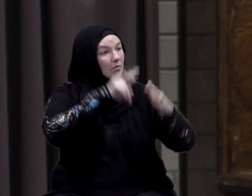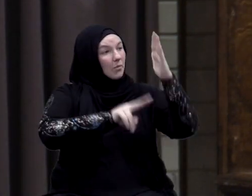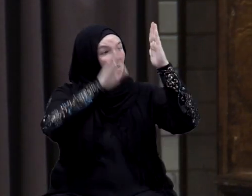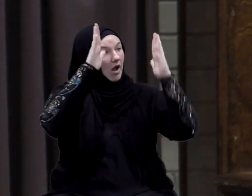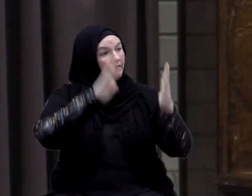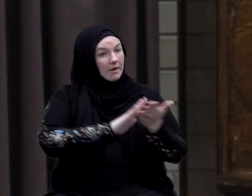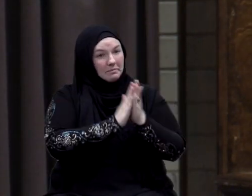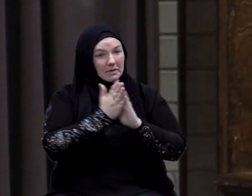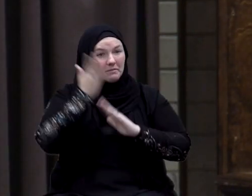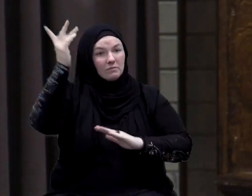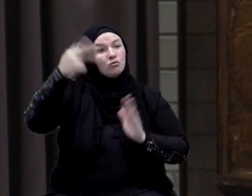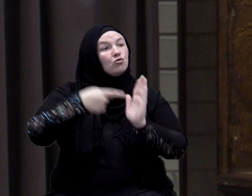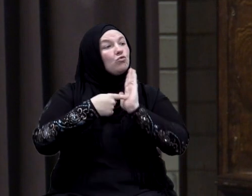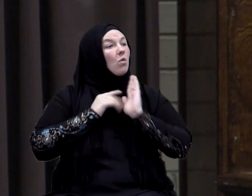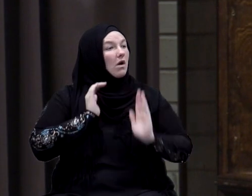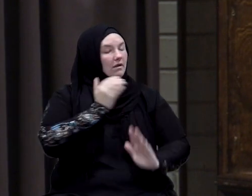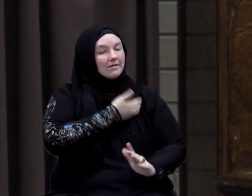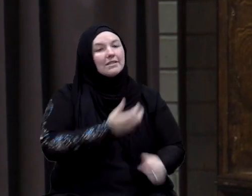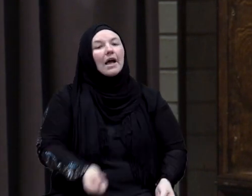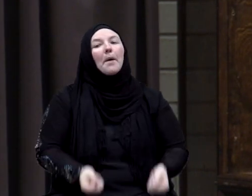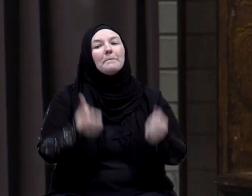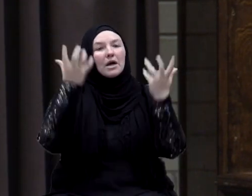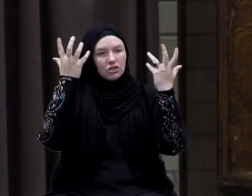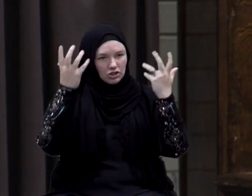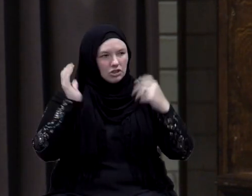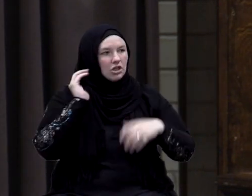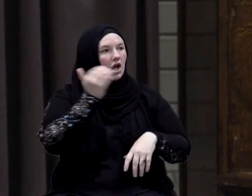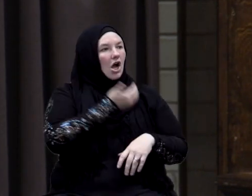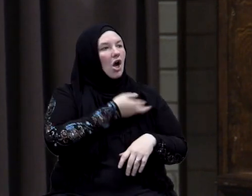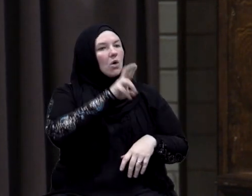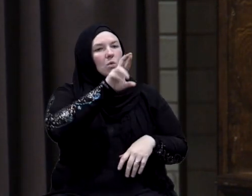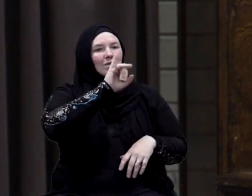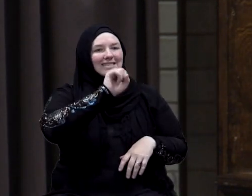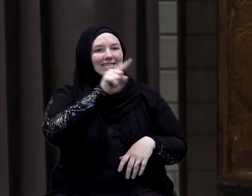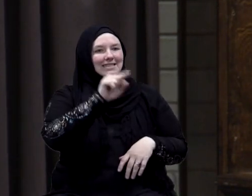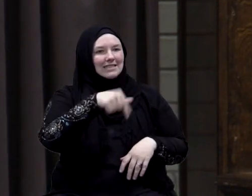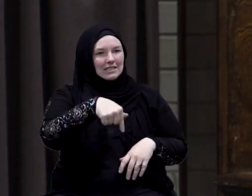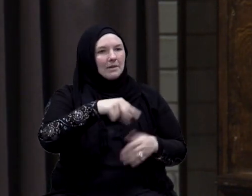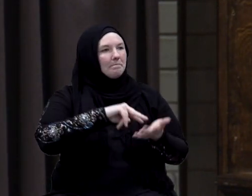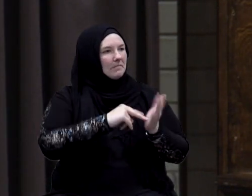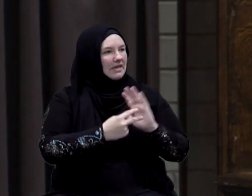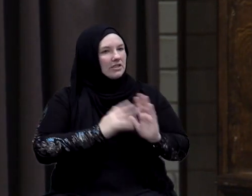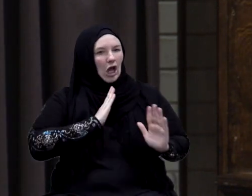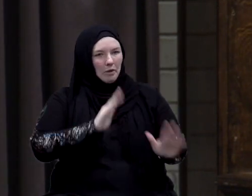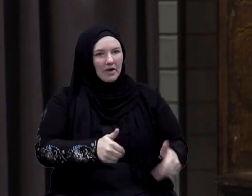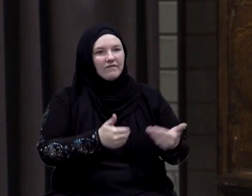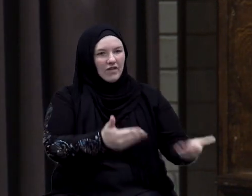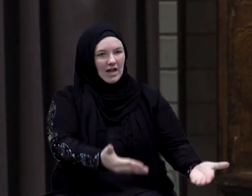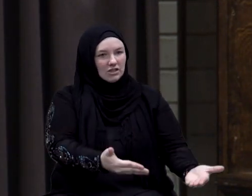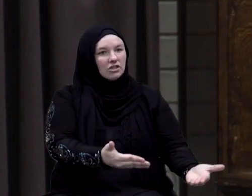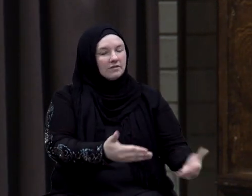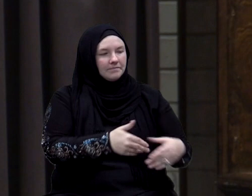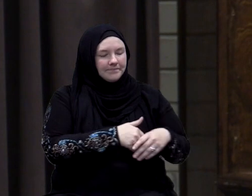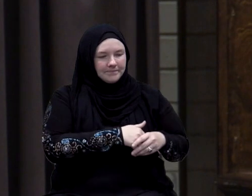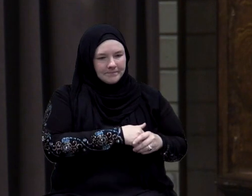to show us how much our rizq is connected to us, he says